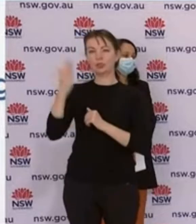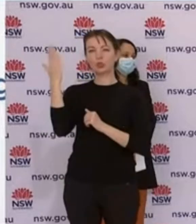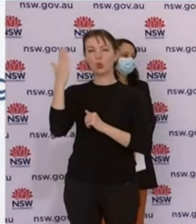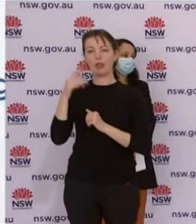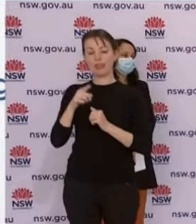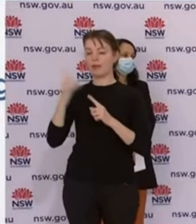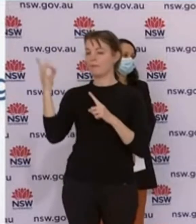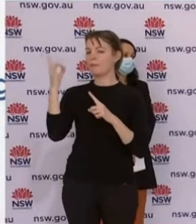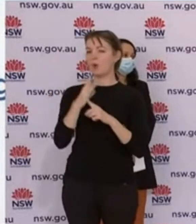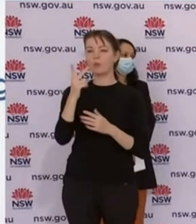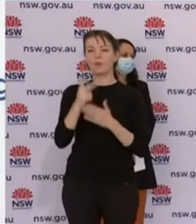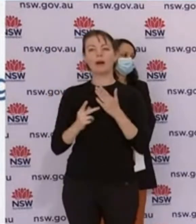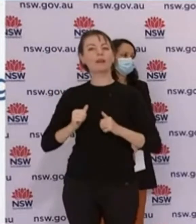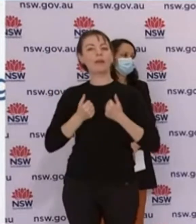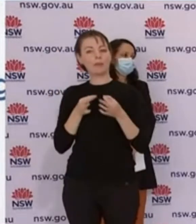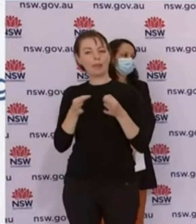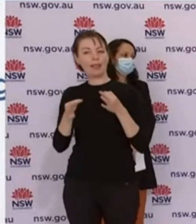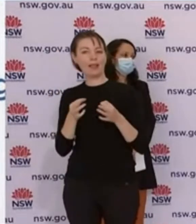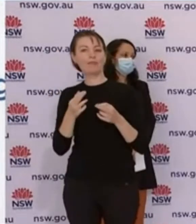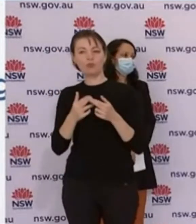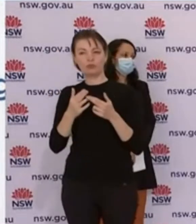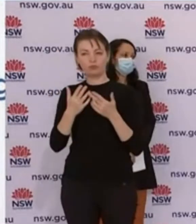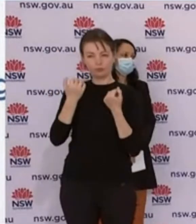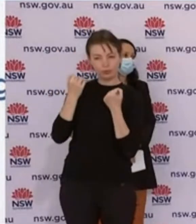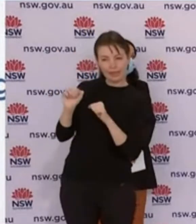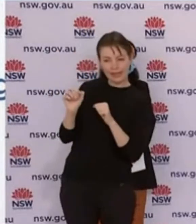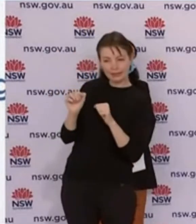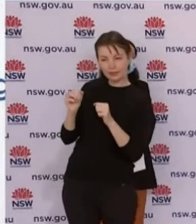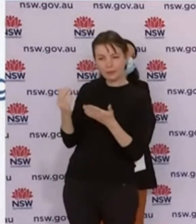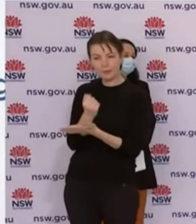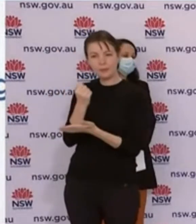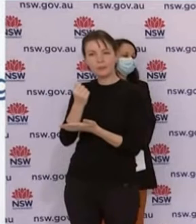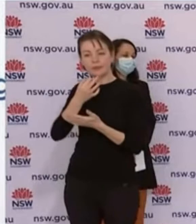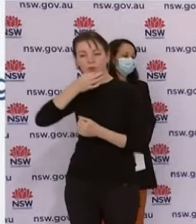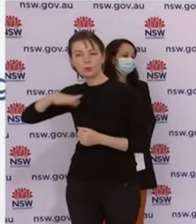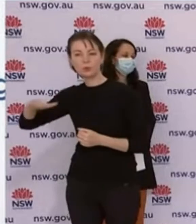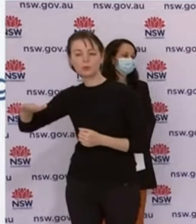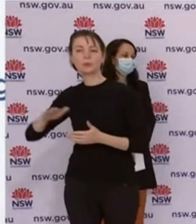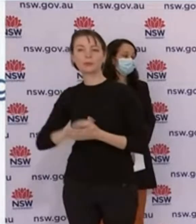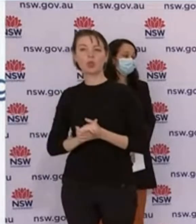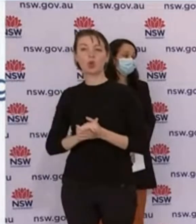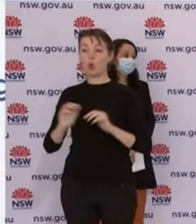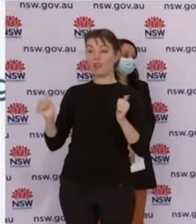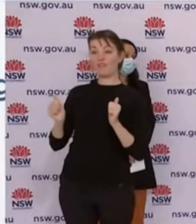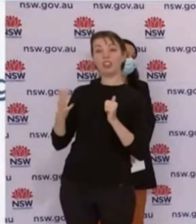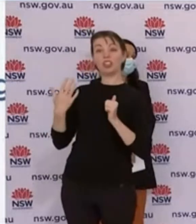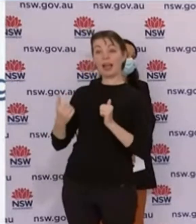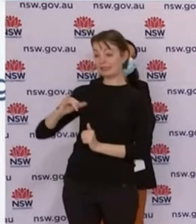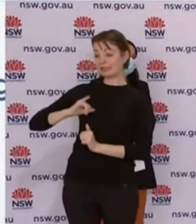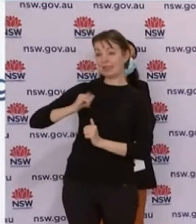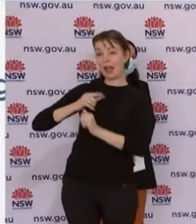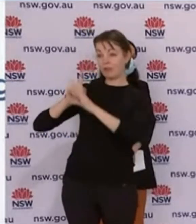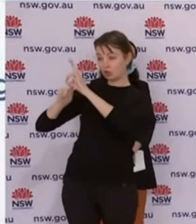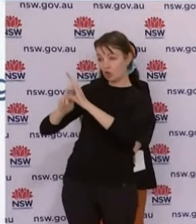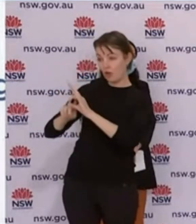plan. And we know that that's really important to protect our students. We've done a voluntary survey of our Department of Education staff over the